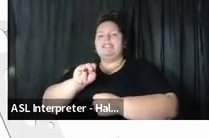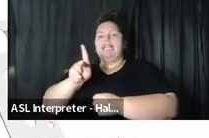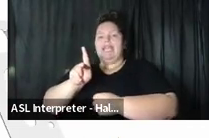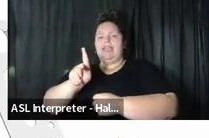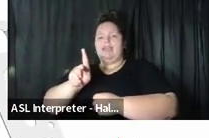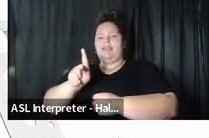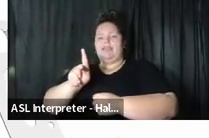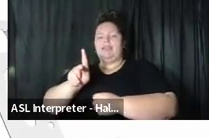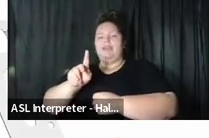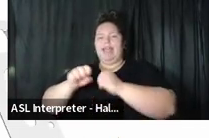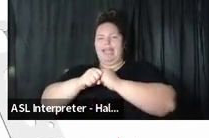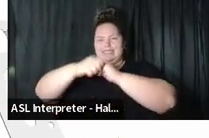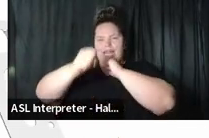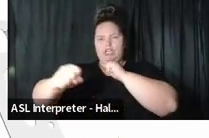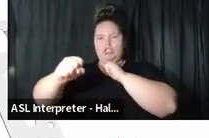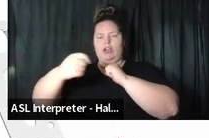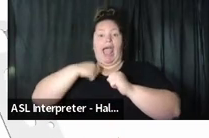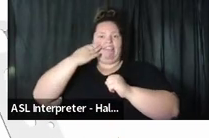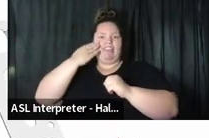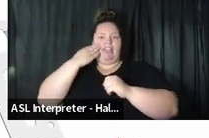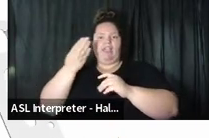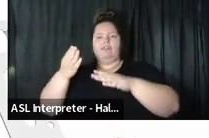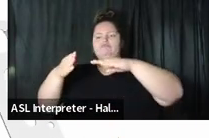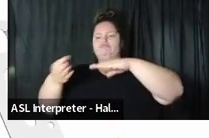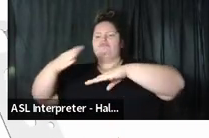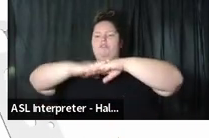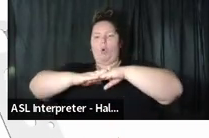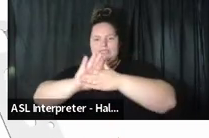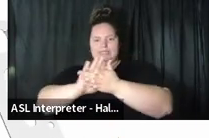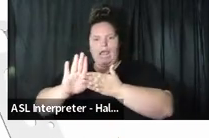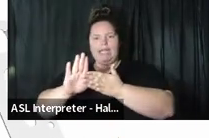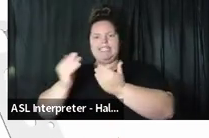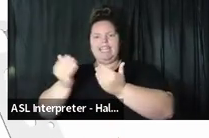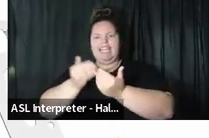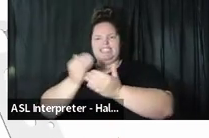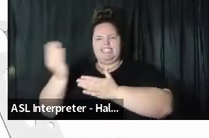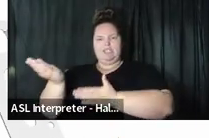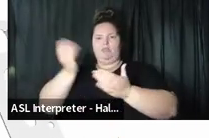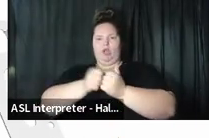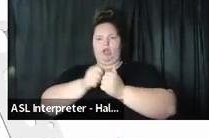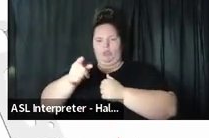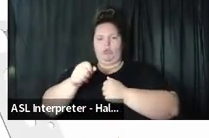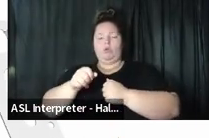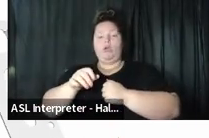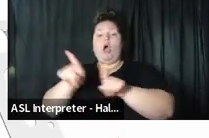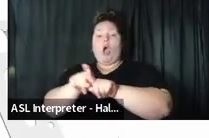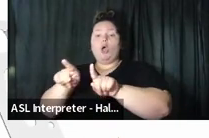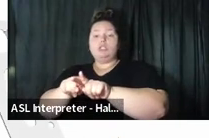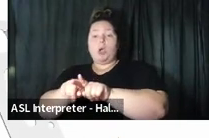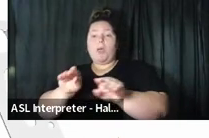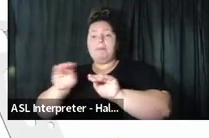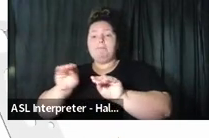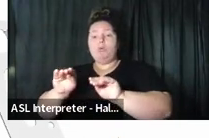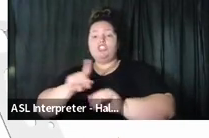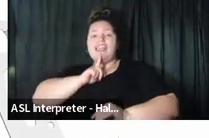think folds up pretty nicely and is easy to bring with you, as well as like motion lights or night lights. Or there's on the bottom left, there's this